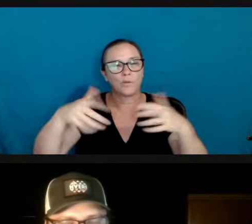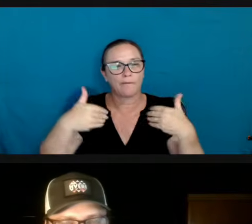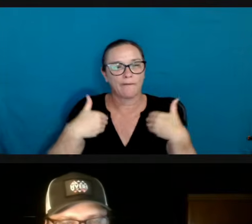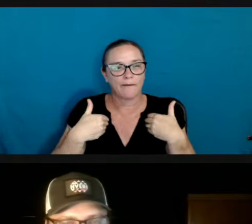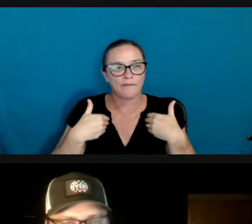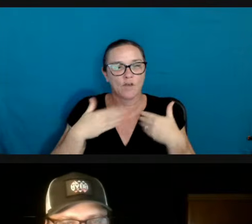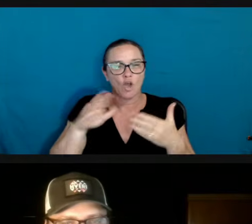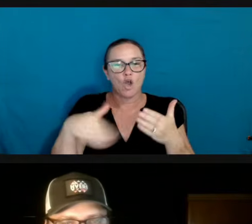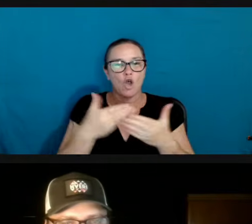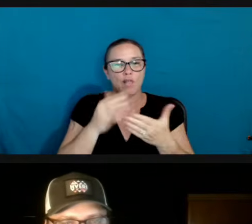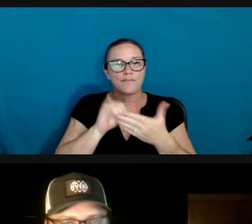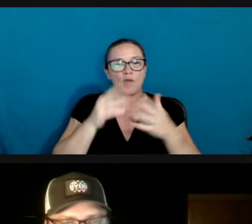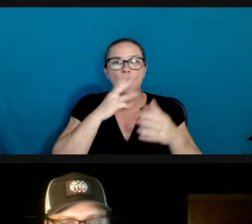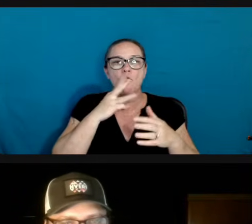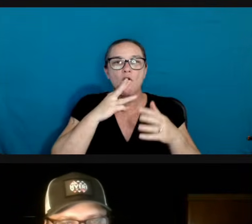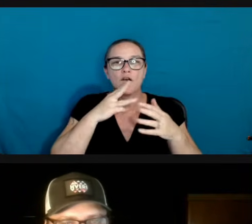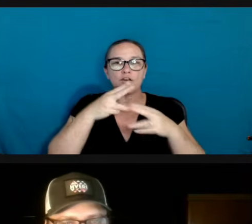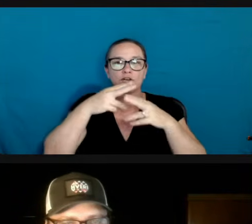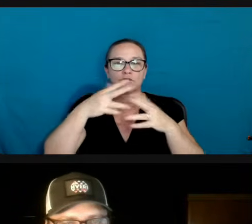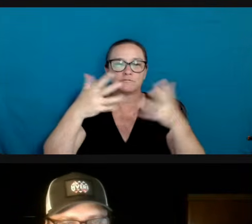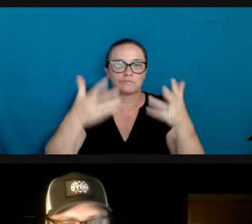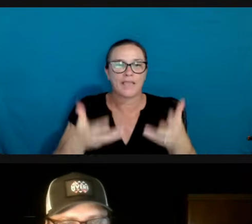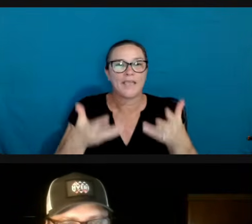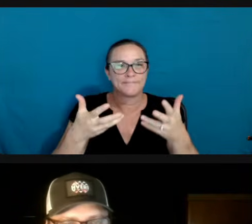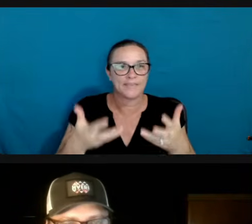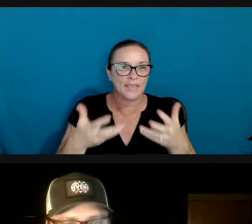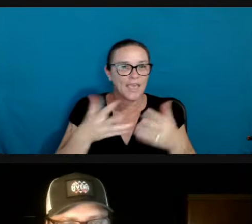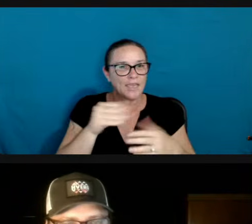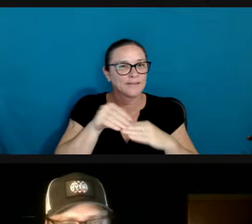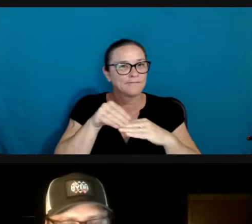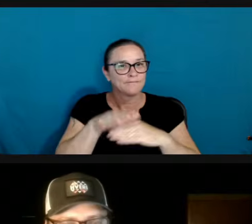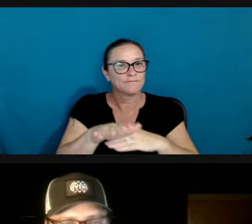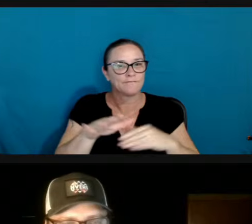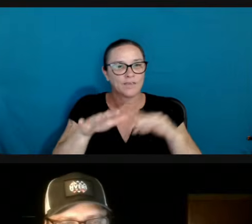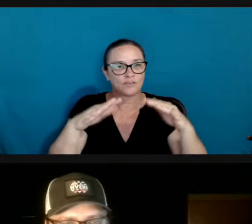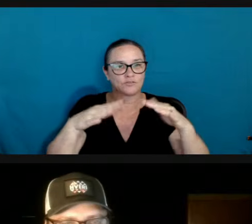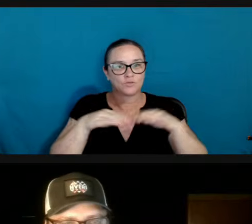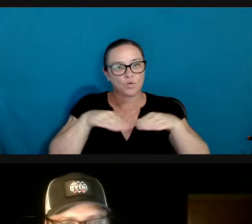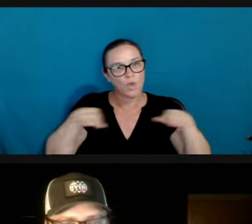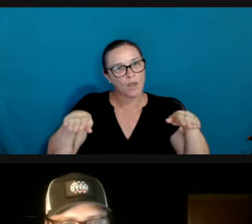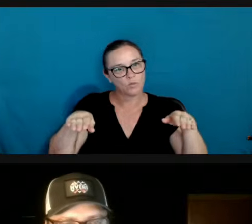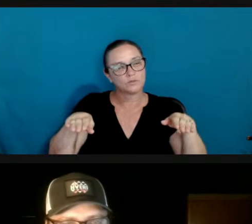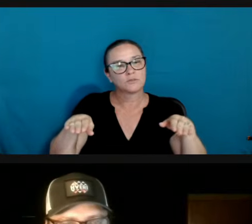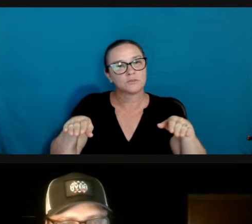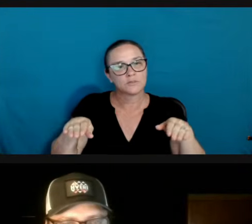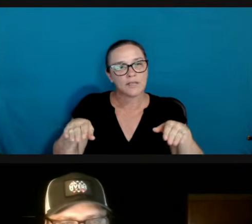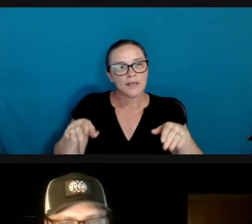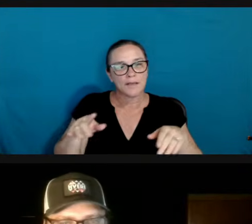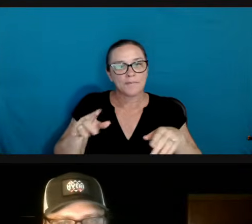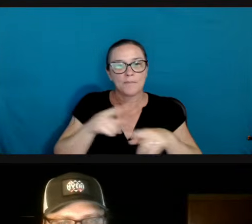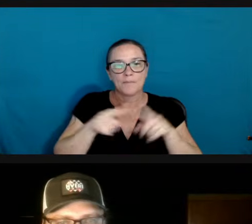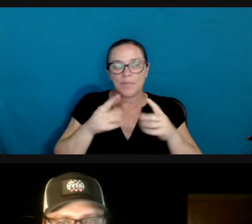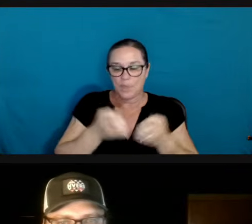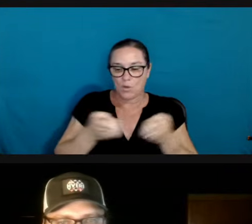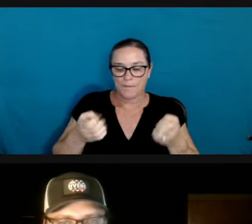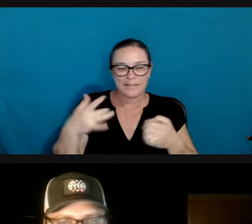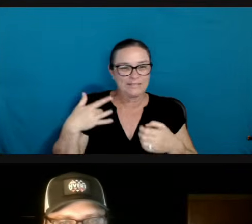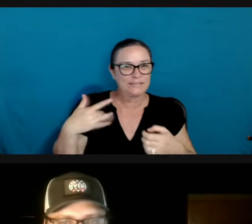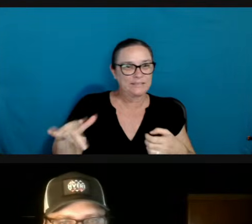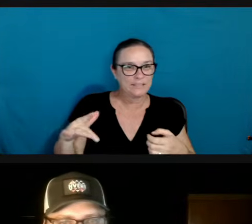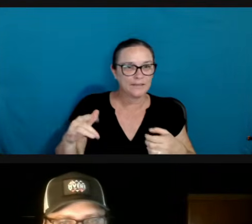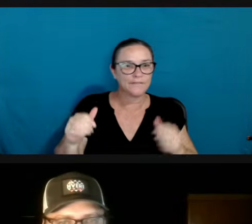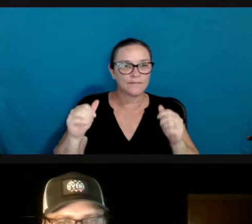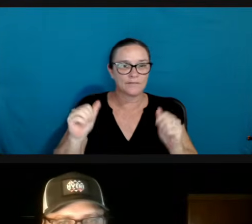all has a weight, which actually affects the ground in very minor ways. But these instruments are so sensitive, they can detect and be impacted by